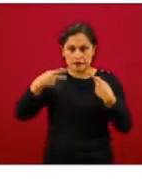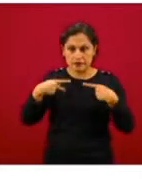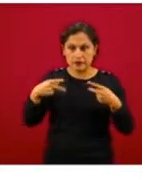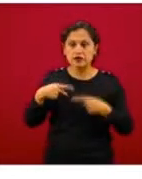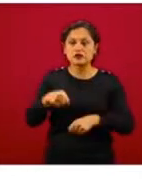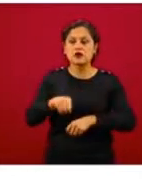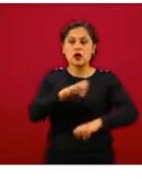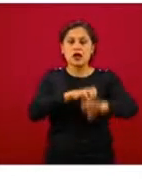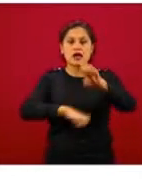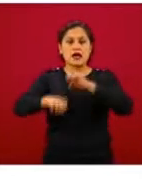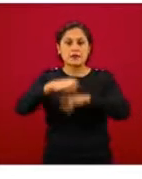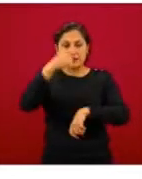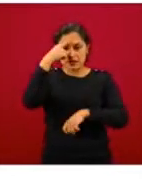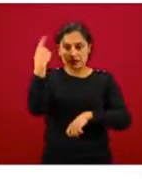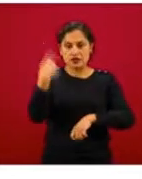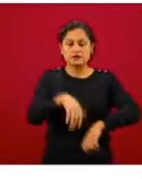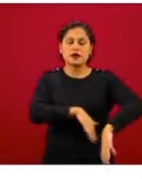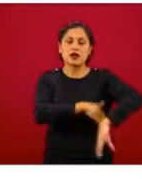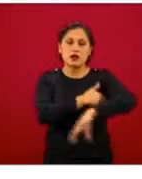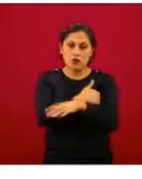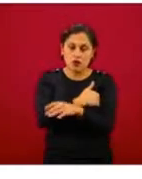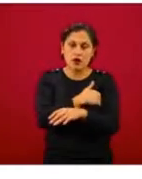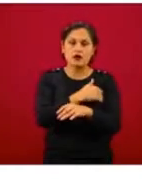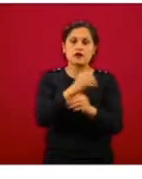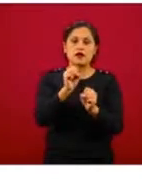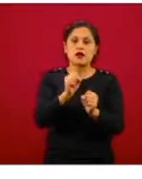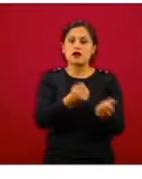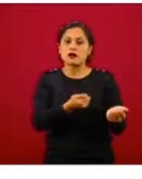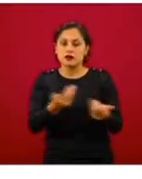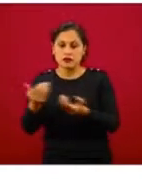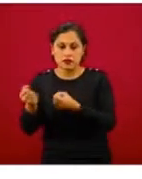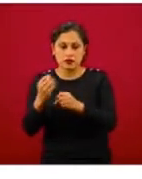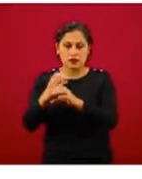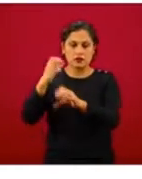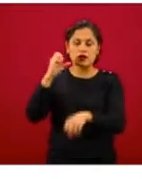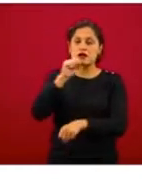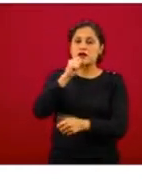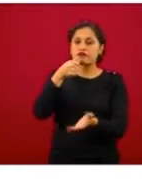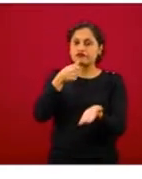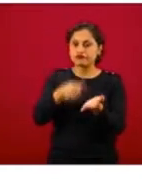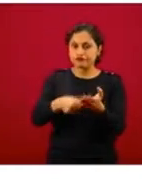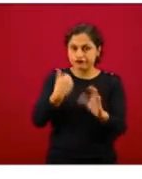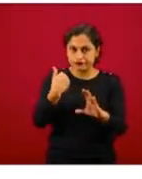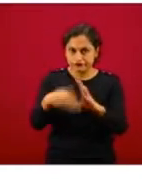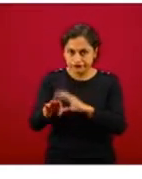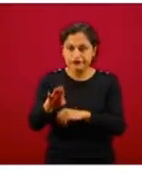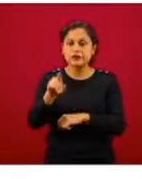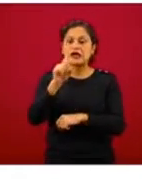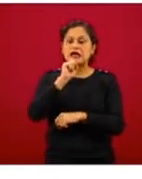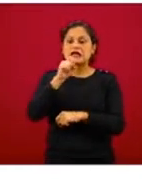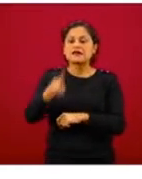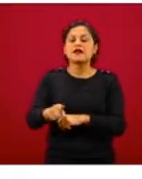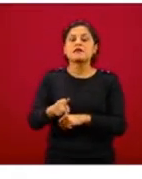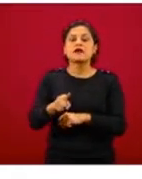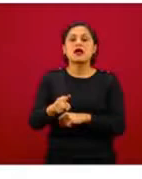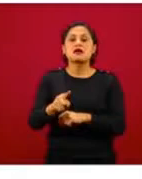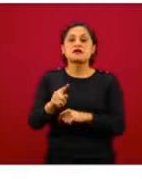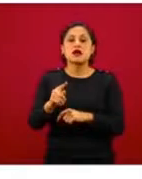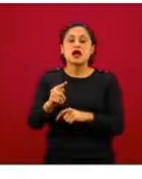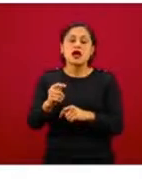homes, companies that have to do with warehousing and cargo, UPS and